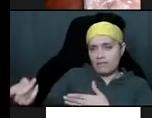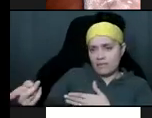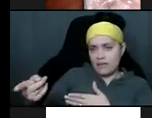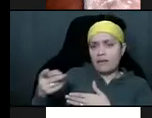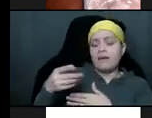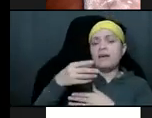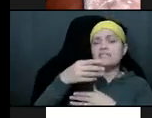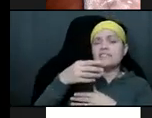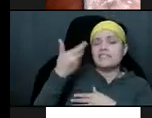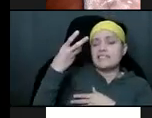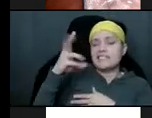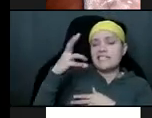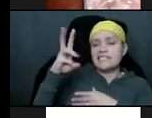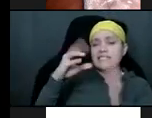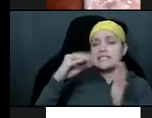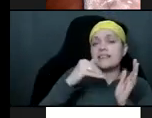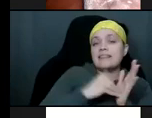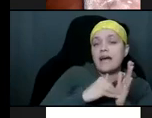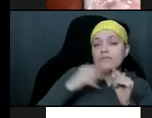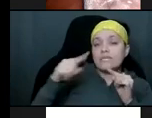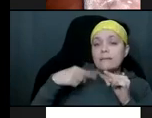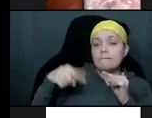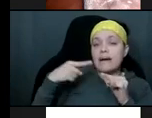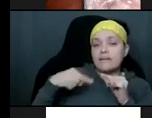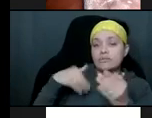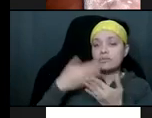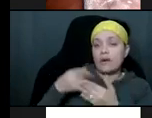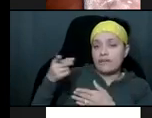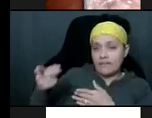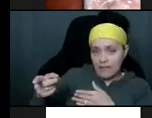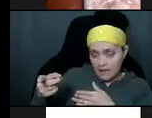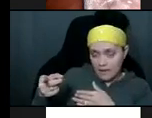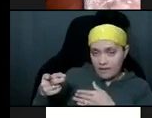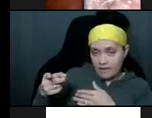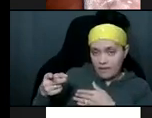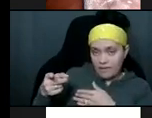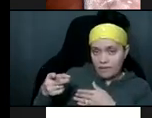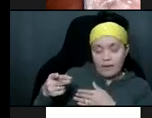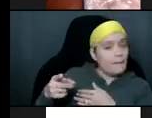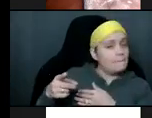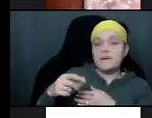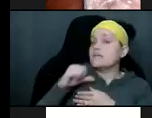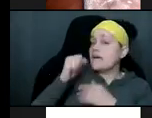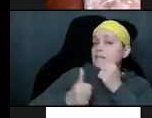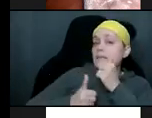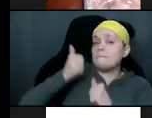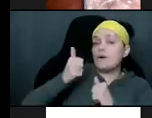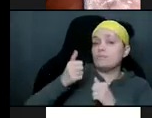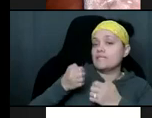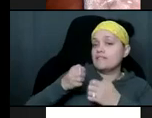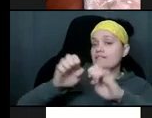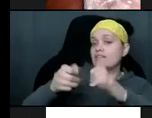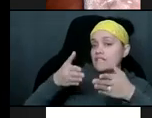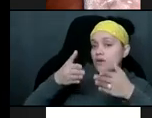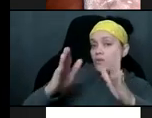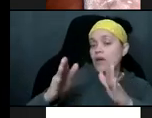took 16,000 miles to get there, and not quite the most efficient path, not